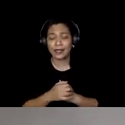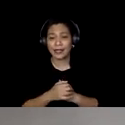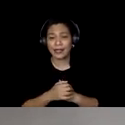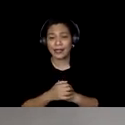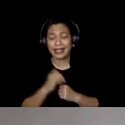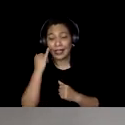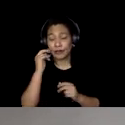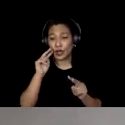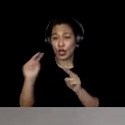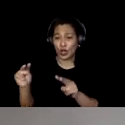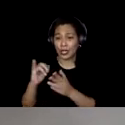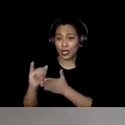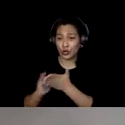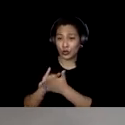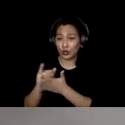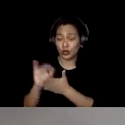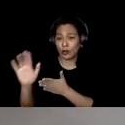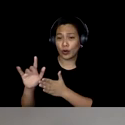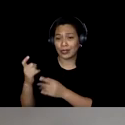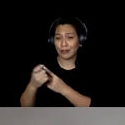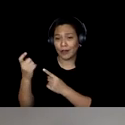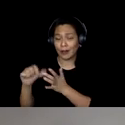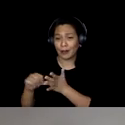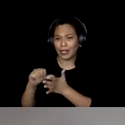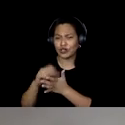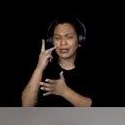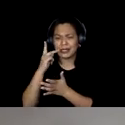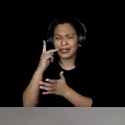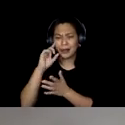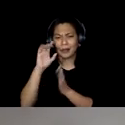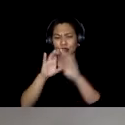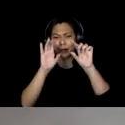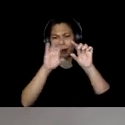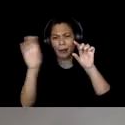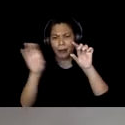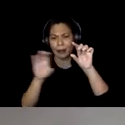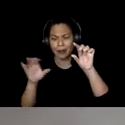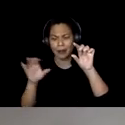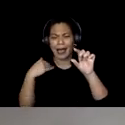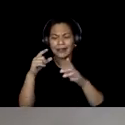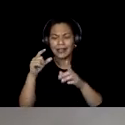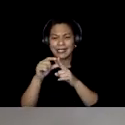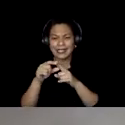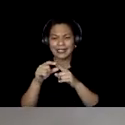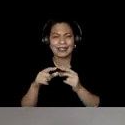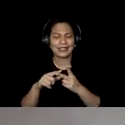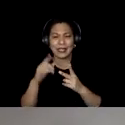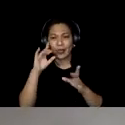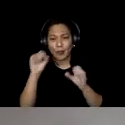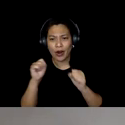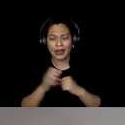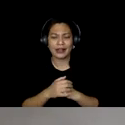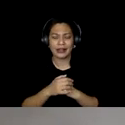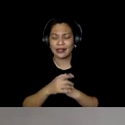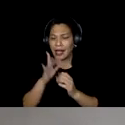if you just look at YouTube's default page, you can see all of the thumbnails have text on them. They're very eye-catching, they're very bright. So